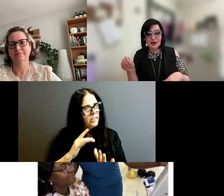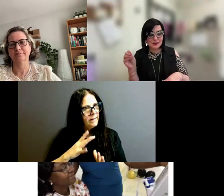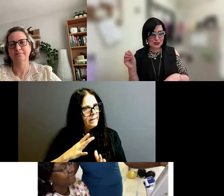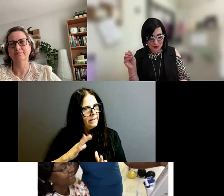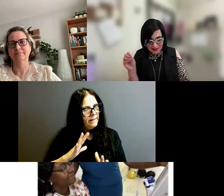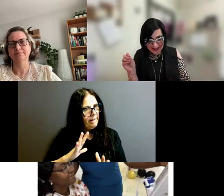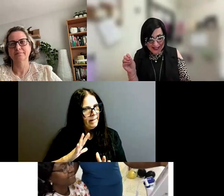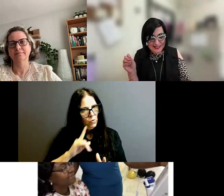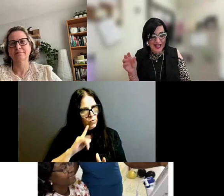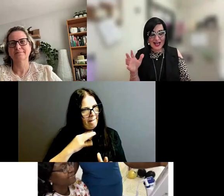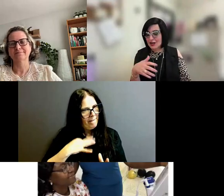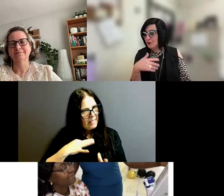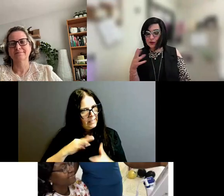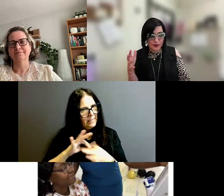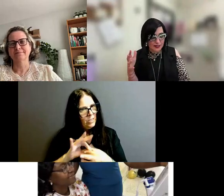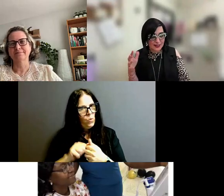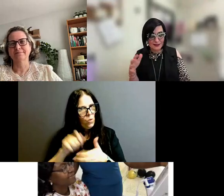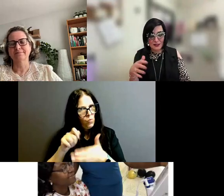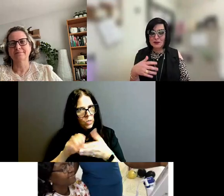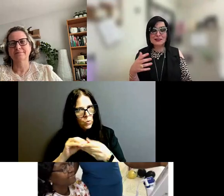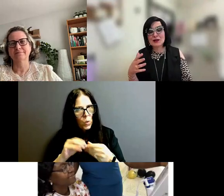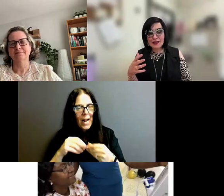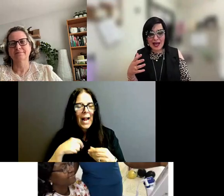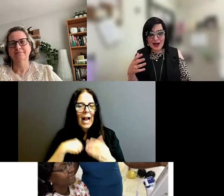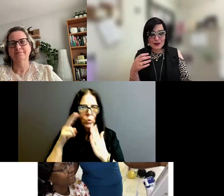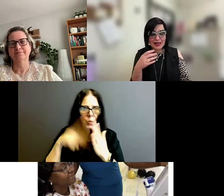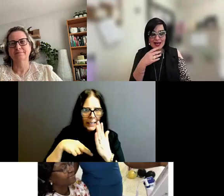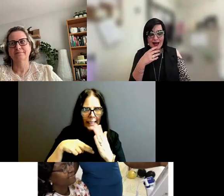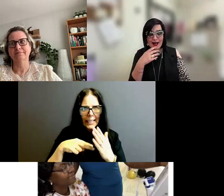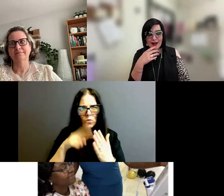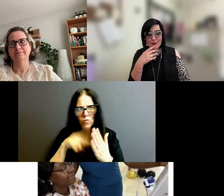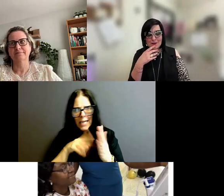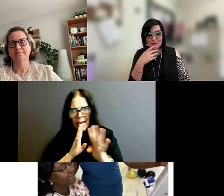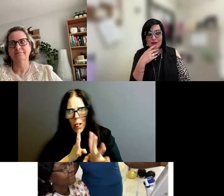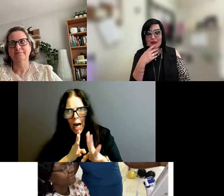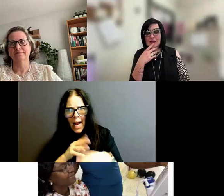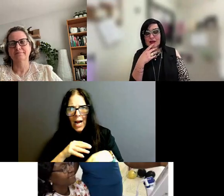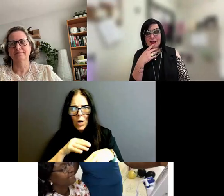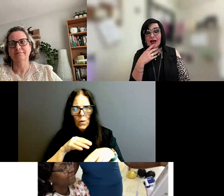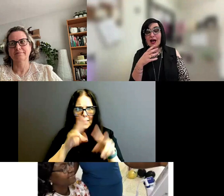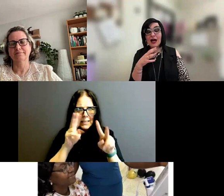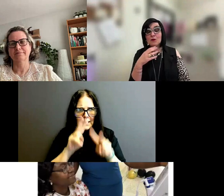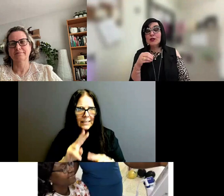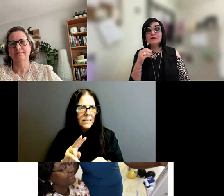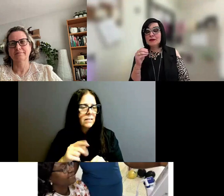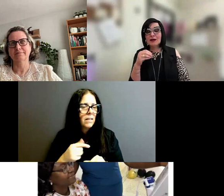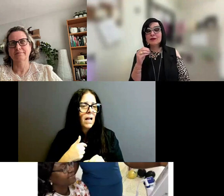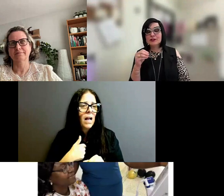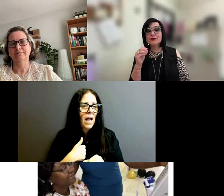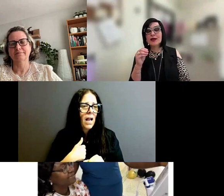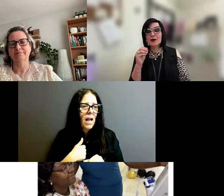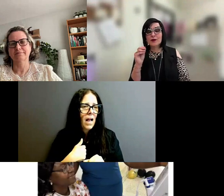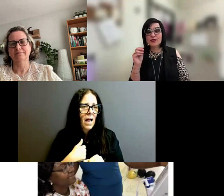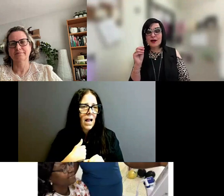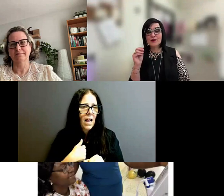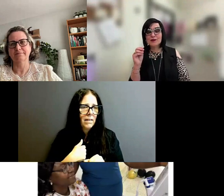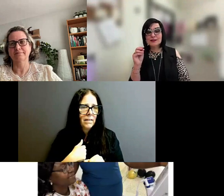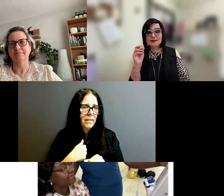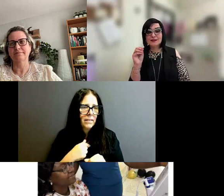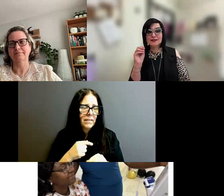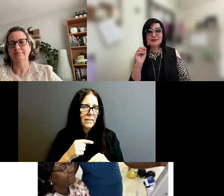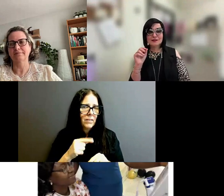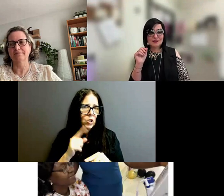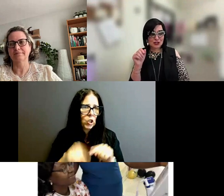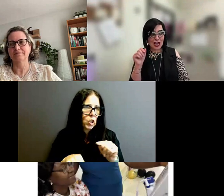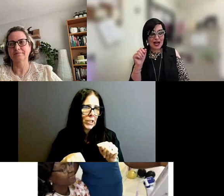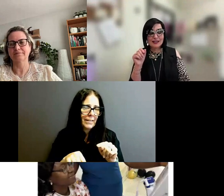a long time to write things. I reread it, I read it out loud. Um, I wouldn't be able to do that without